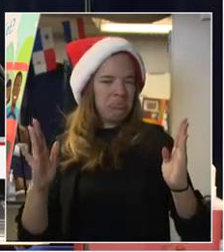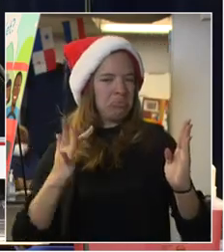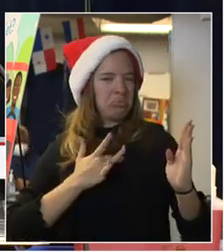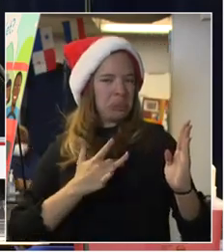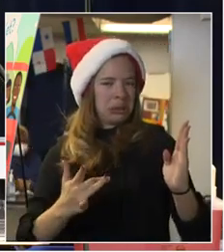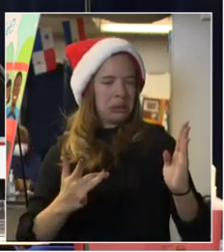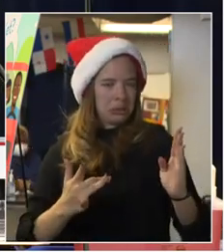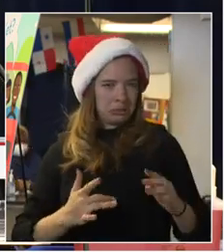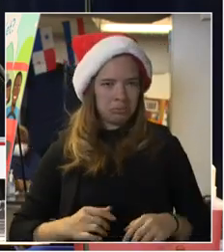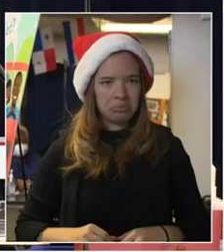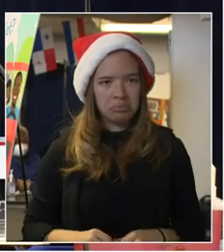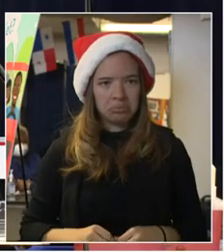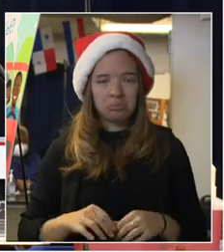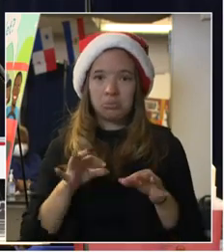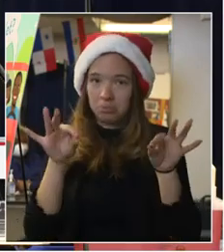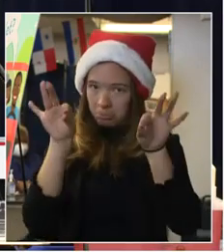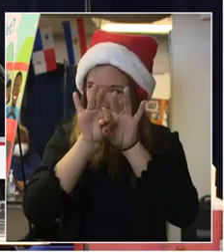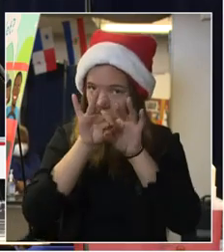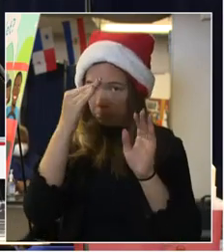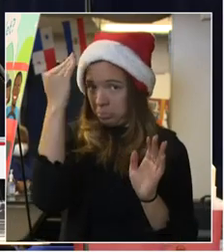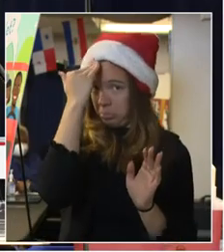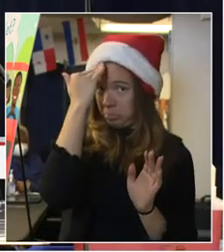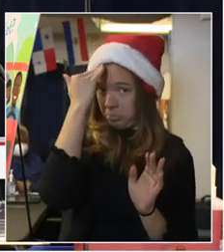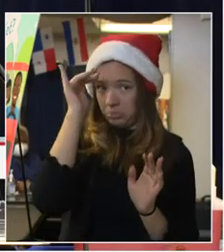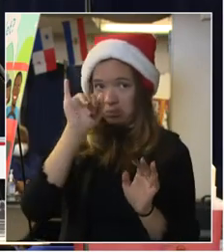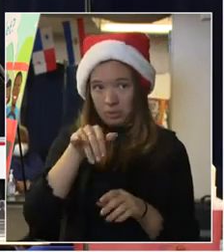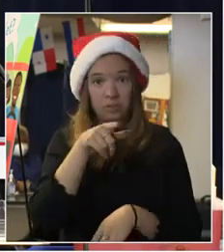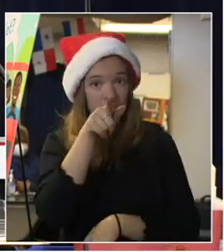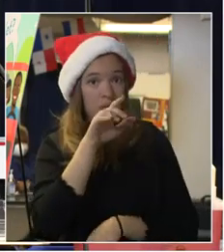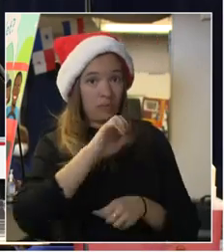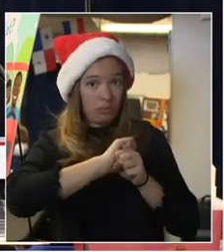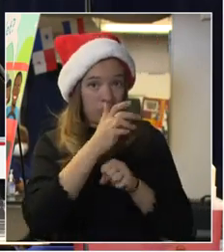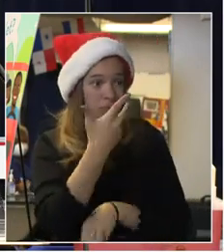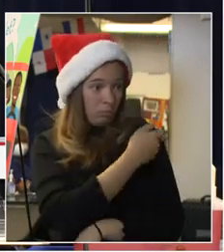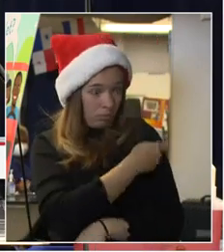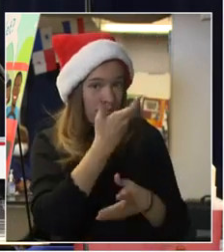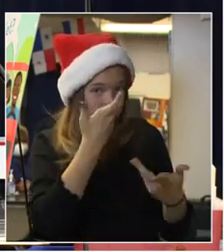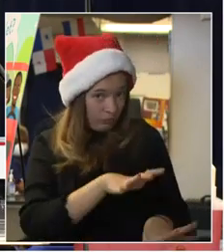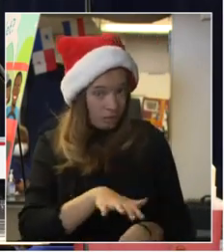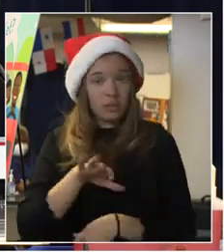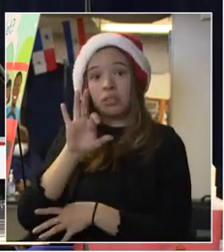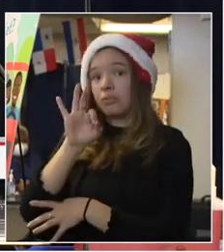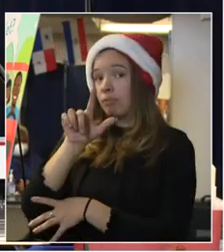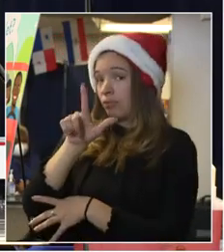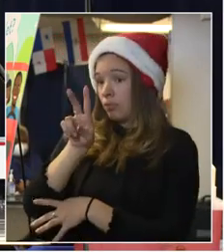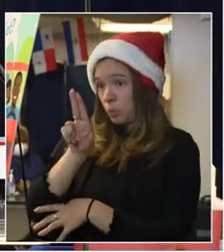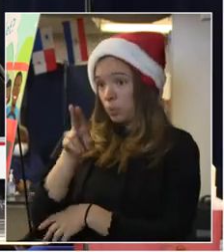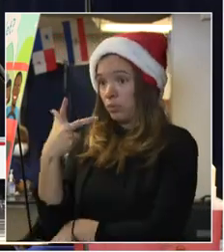booster and the flu vaccine at the same time. To date,